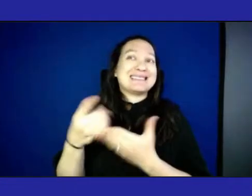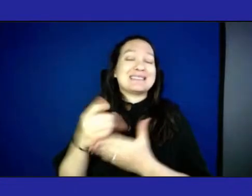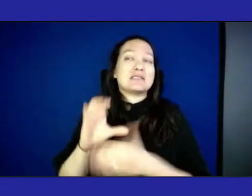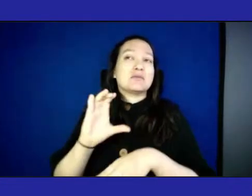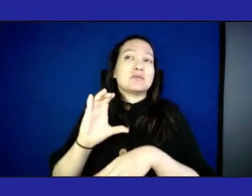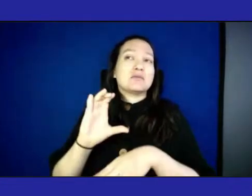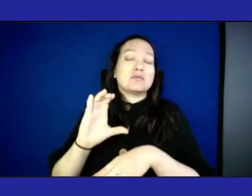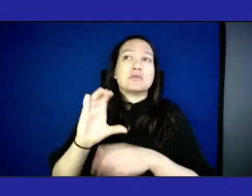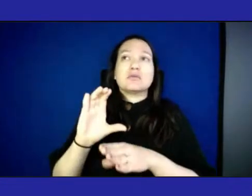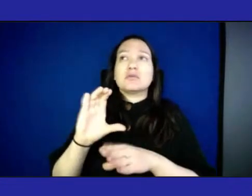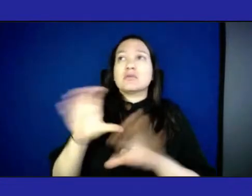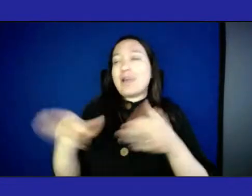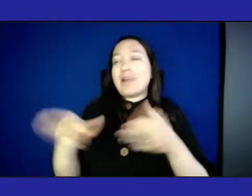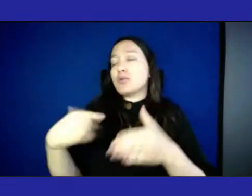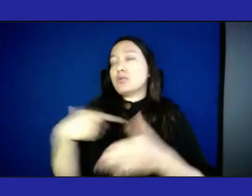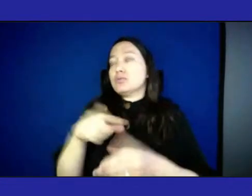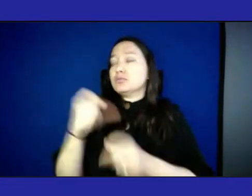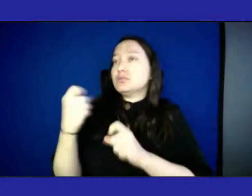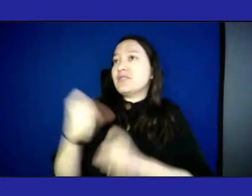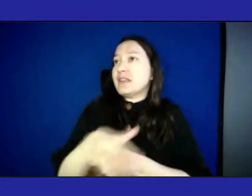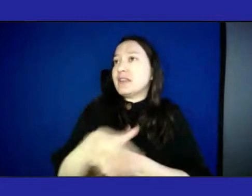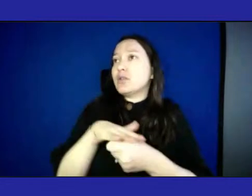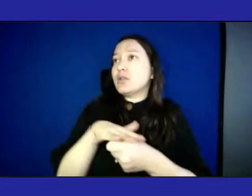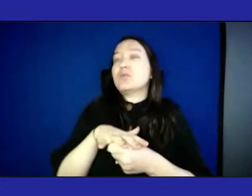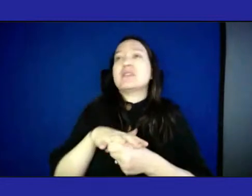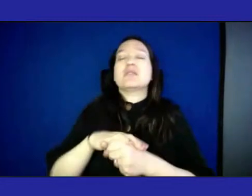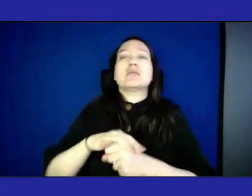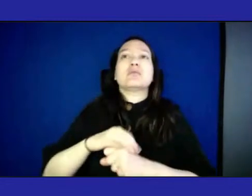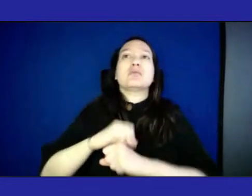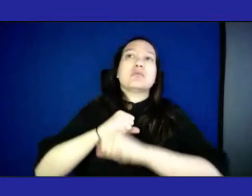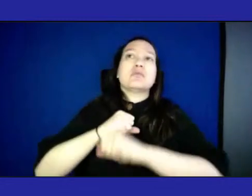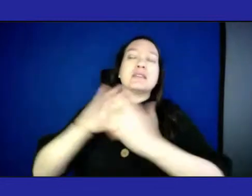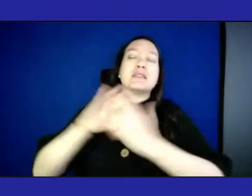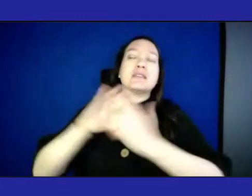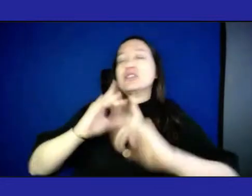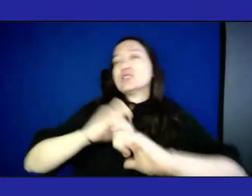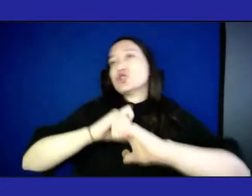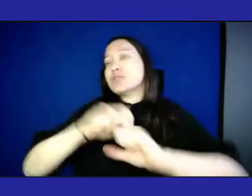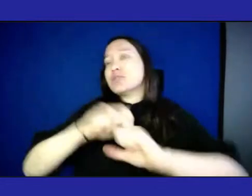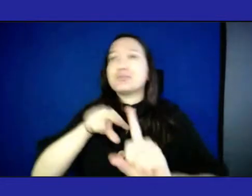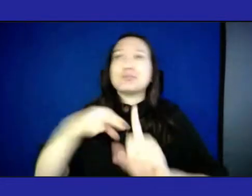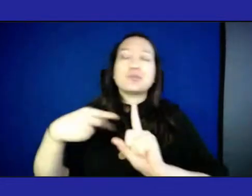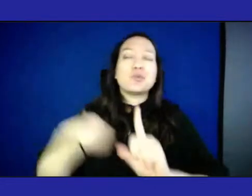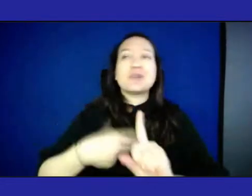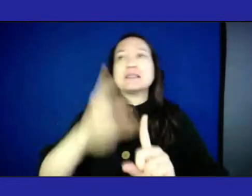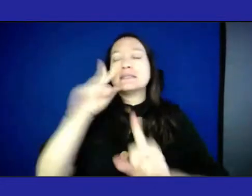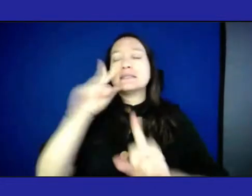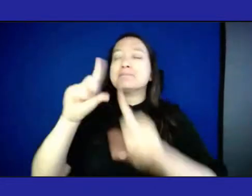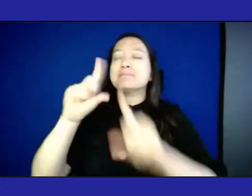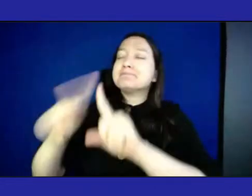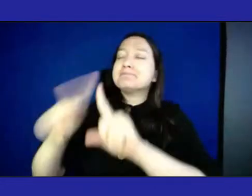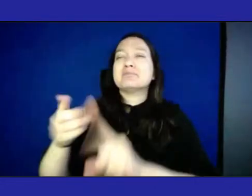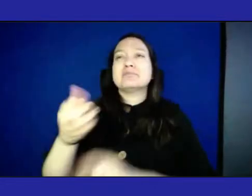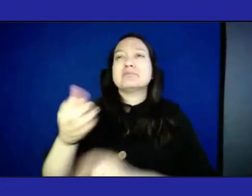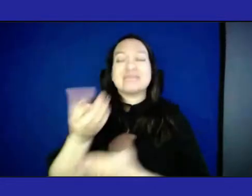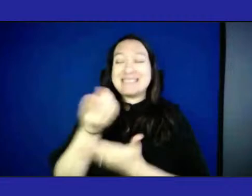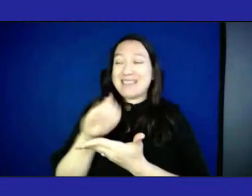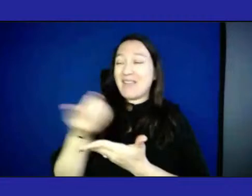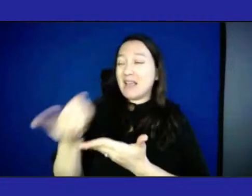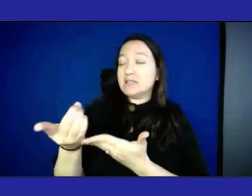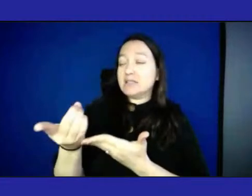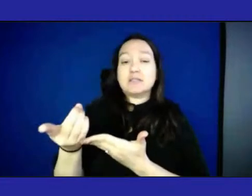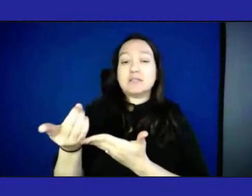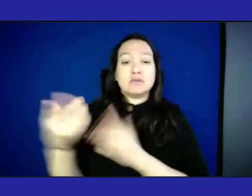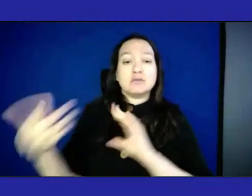area for us, particularly from a cybersecurity perspective. When we look at those different devices, we liaison with data